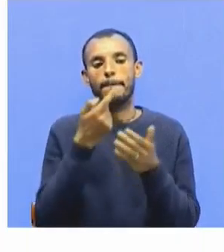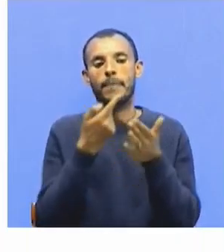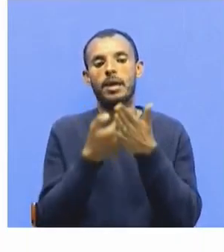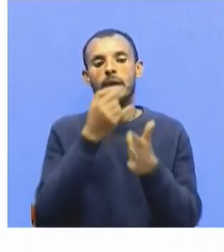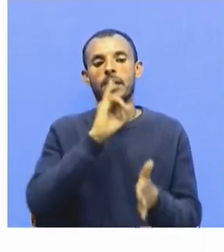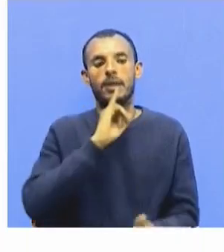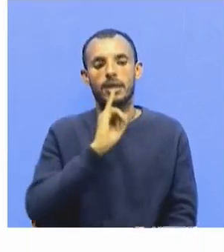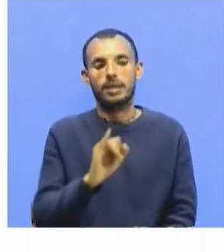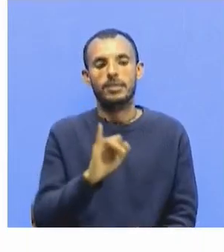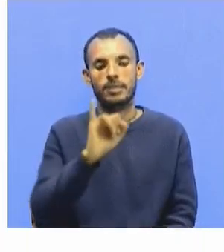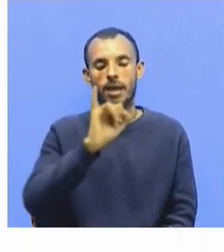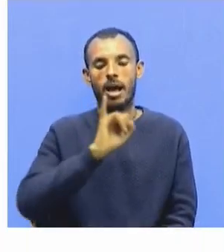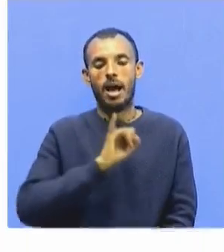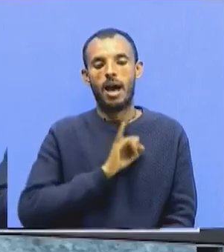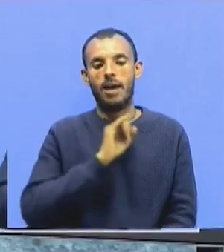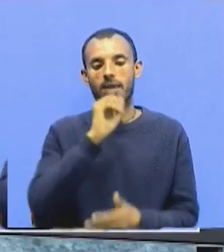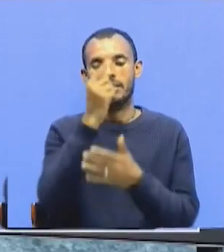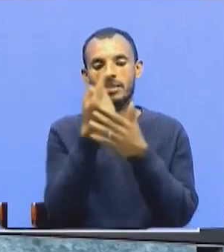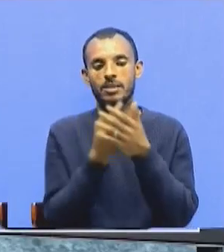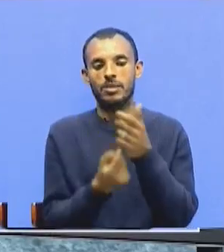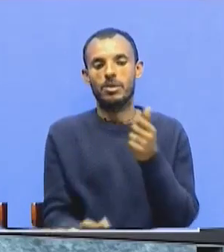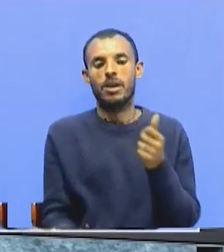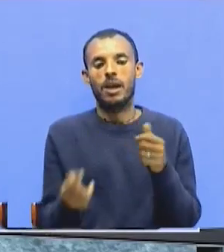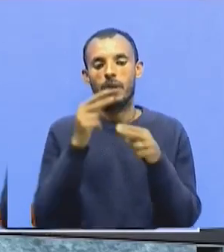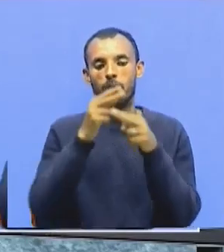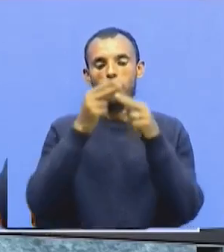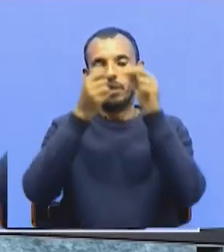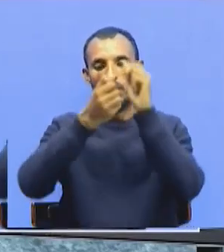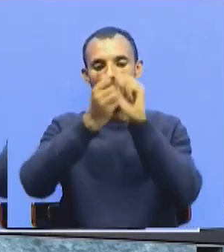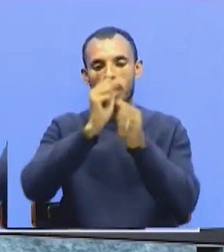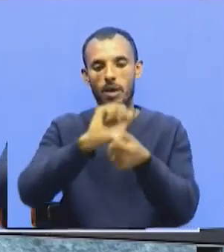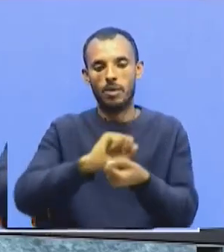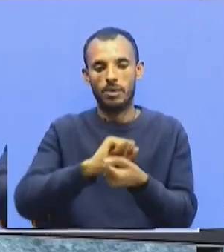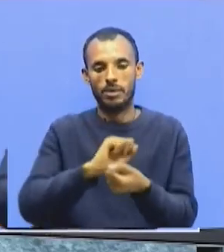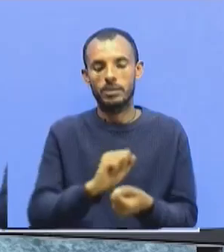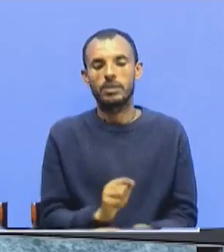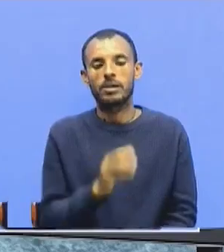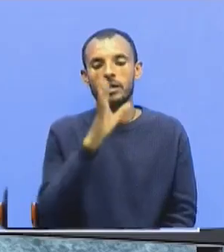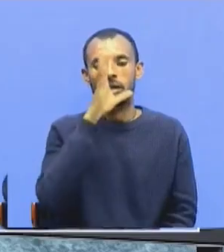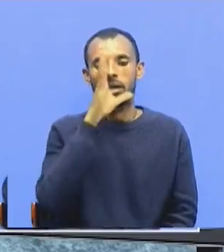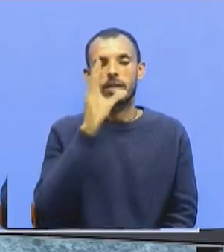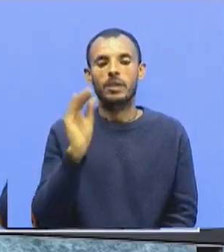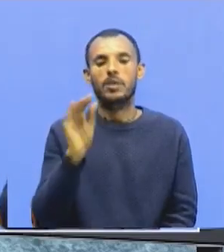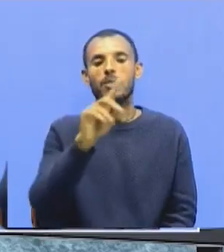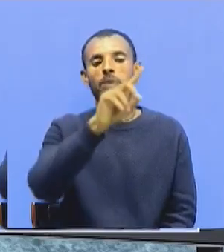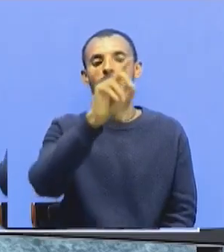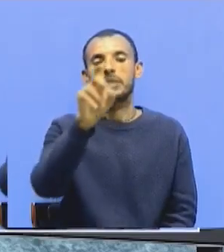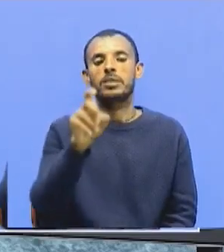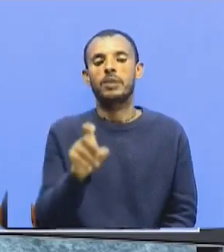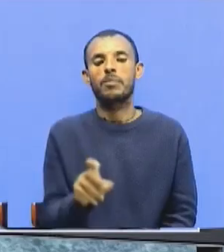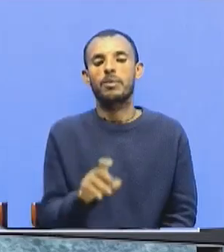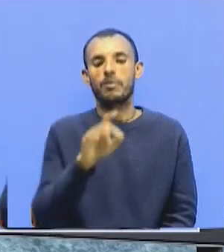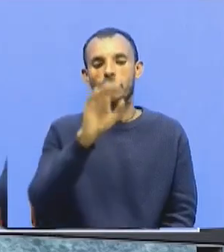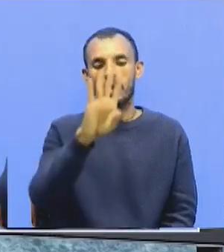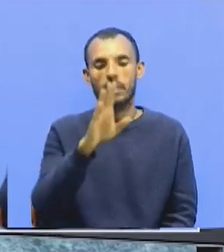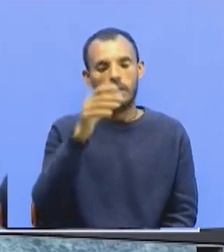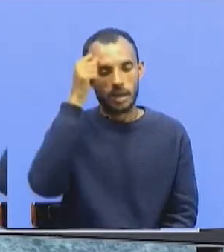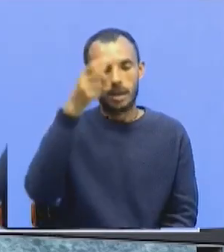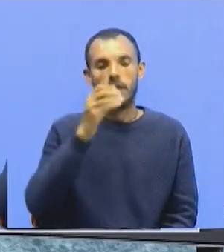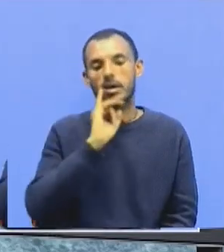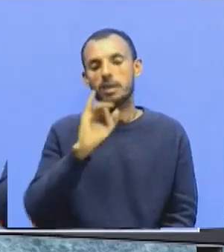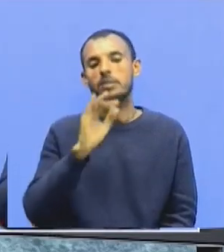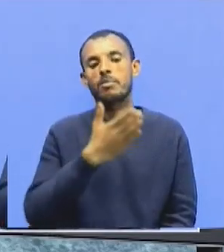I is singular pronoun, a singular pronoun. And question number 4, he is my best